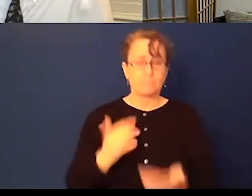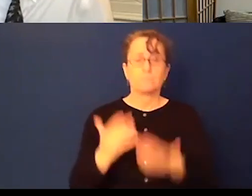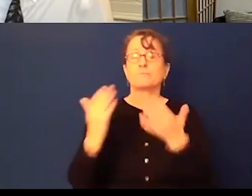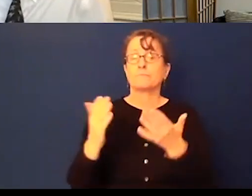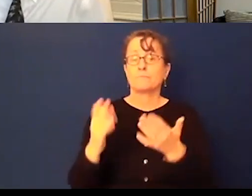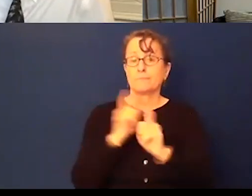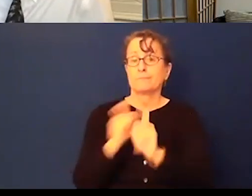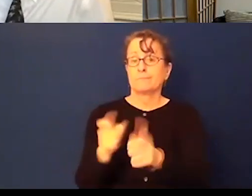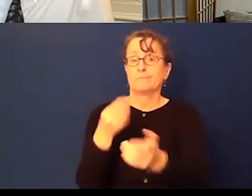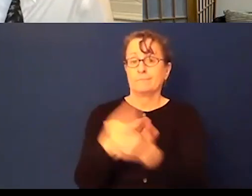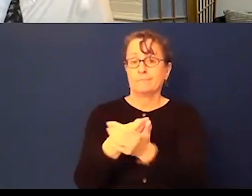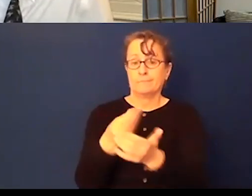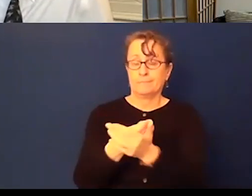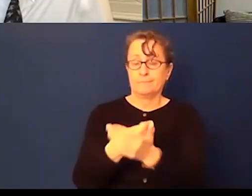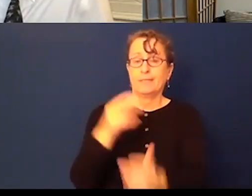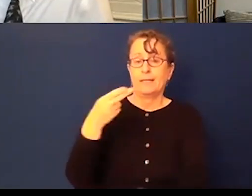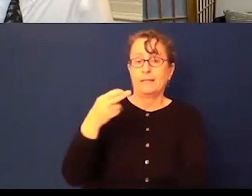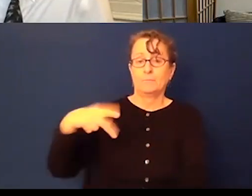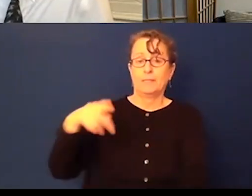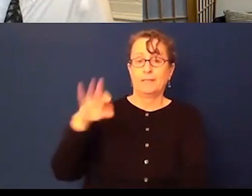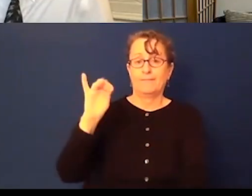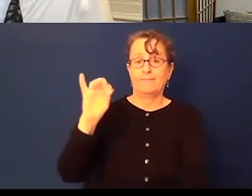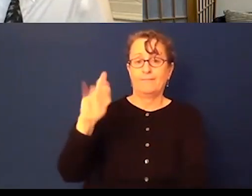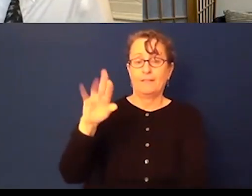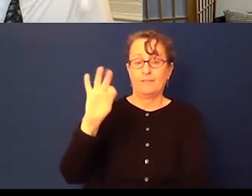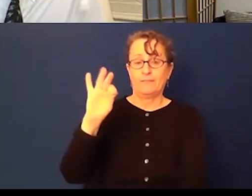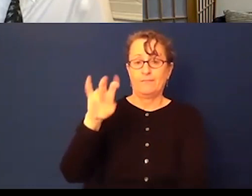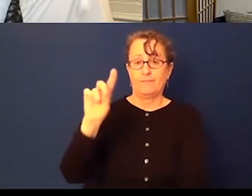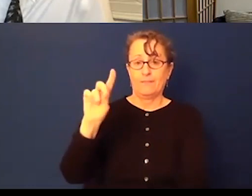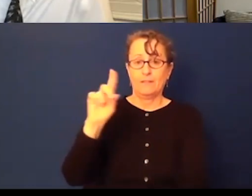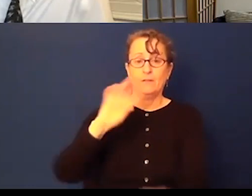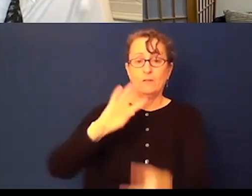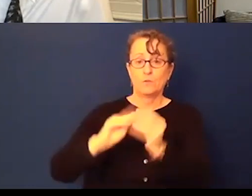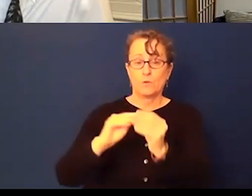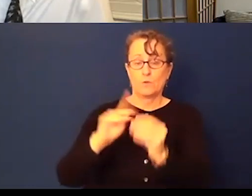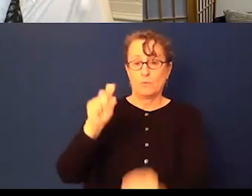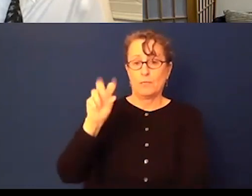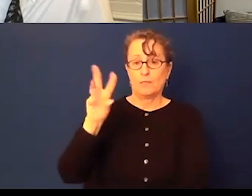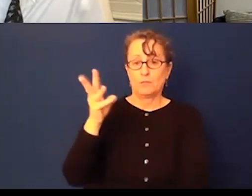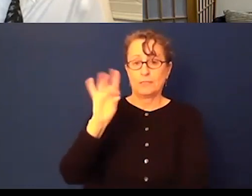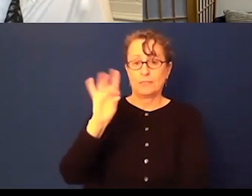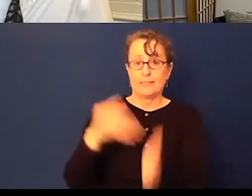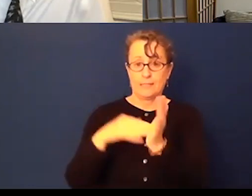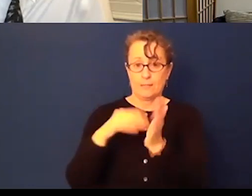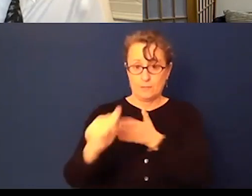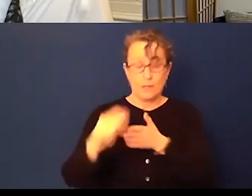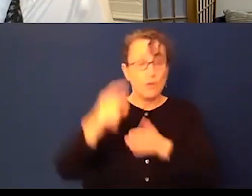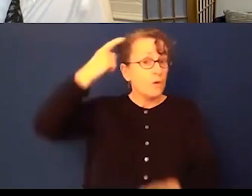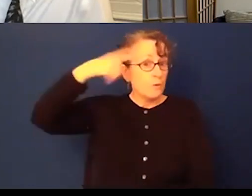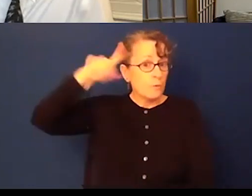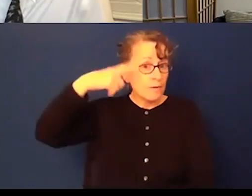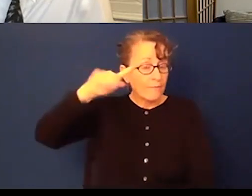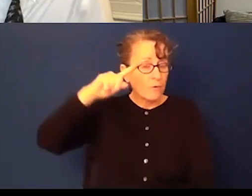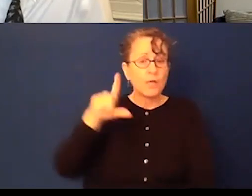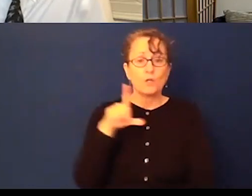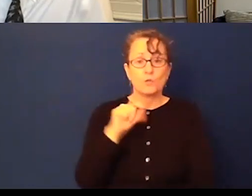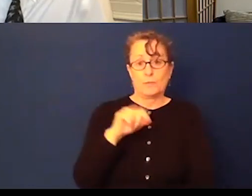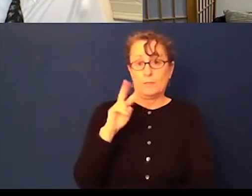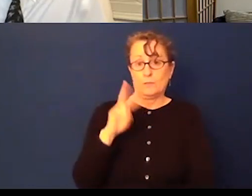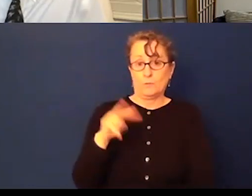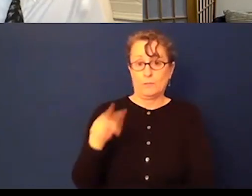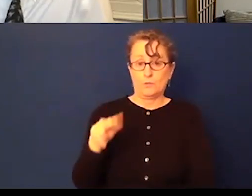HB Fairfield in the total amount of $168,000 for a